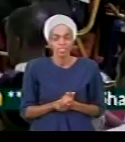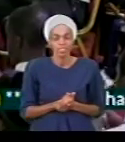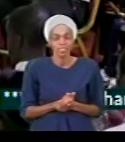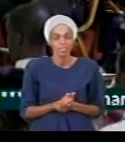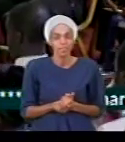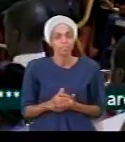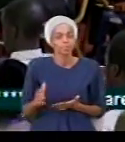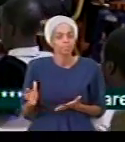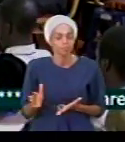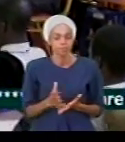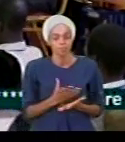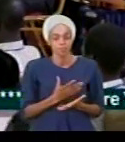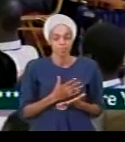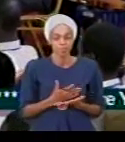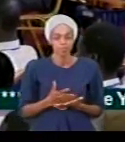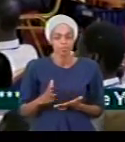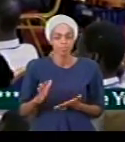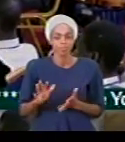Before we...